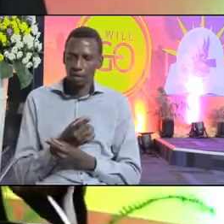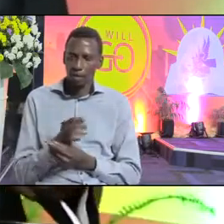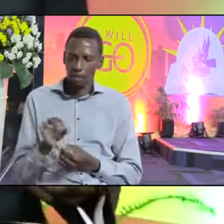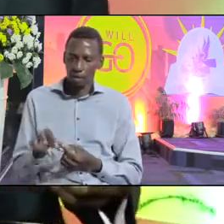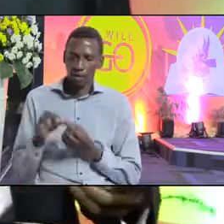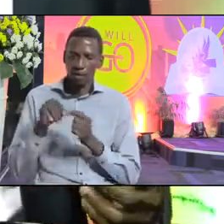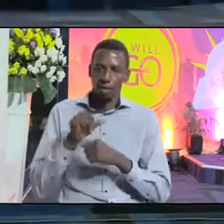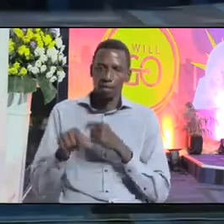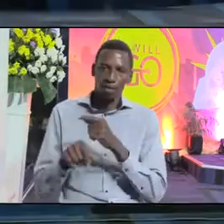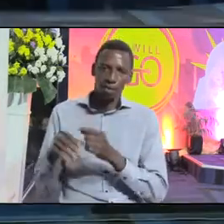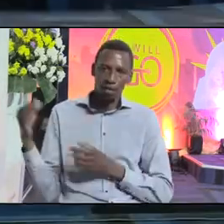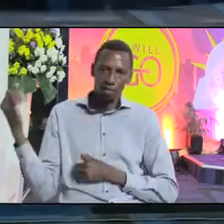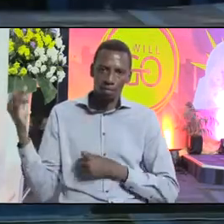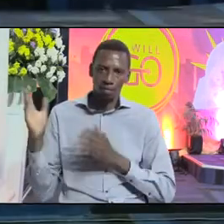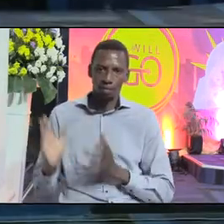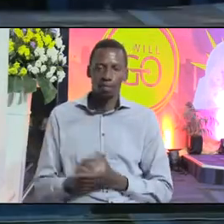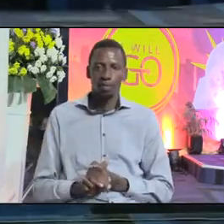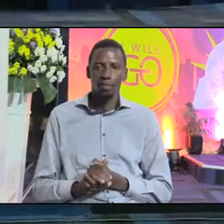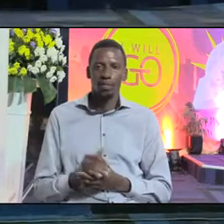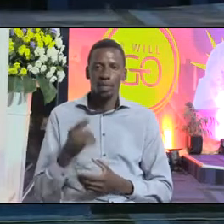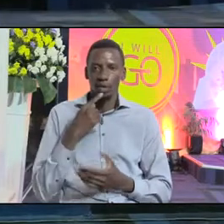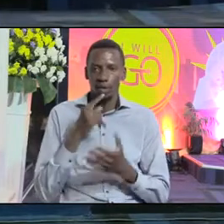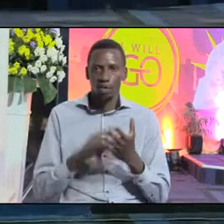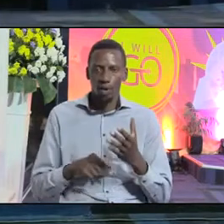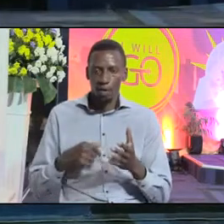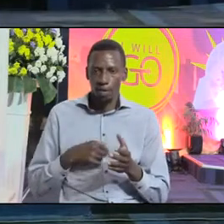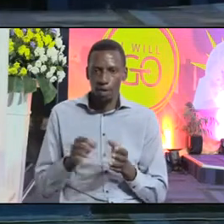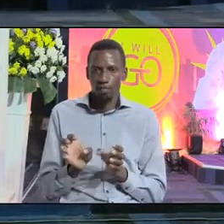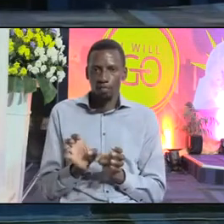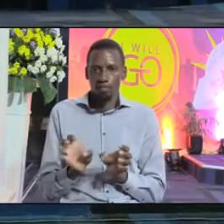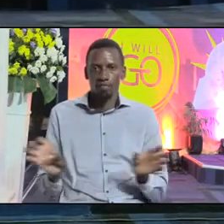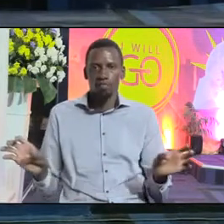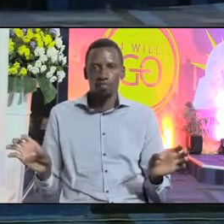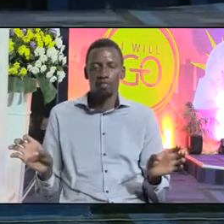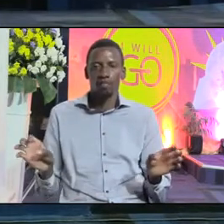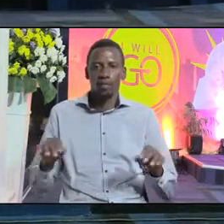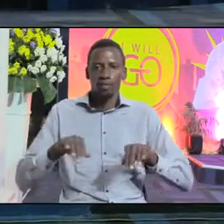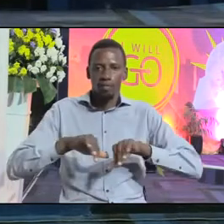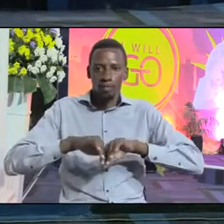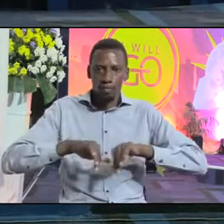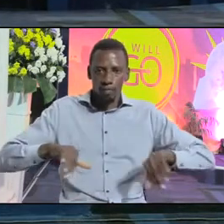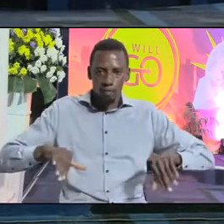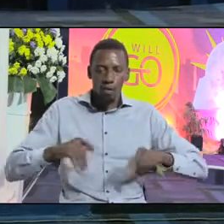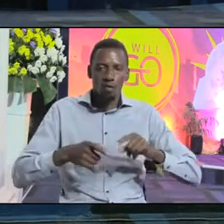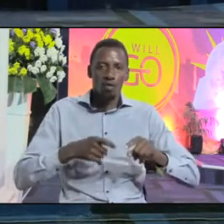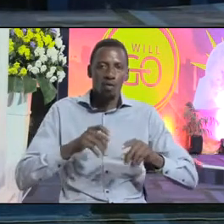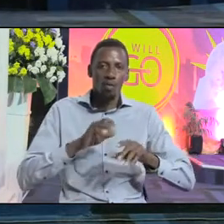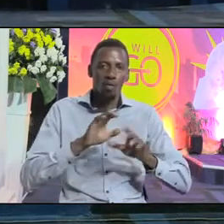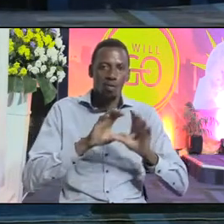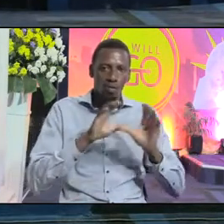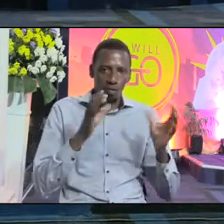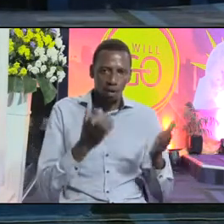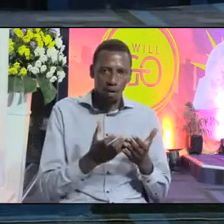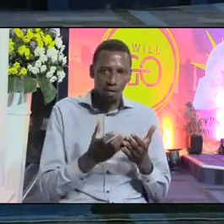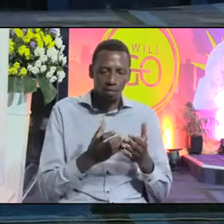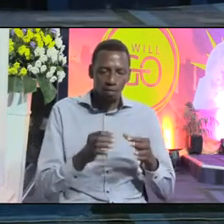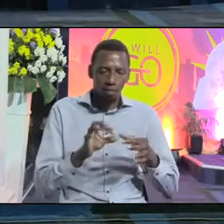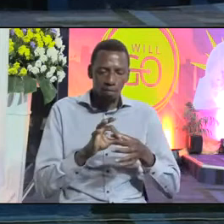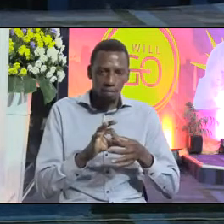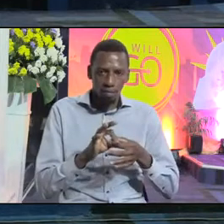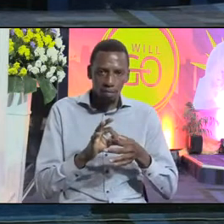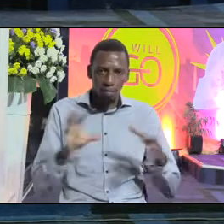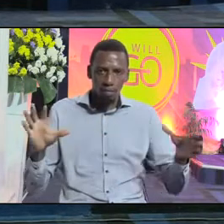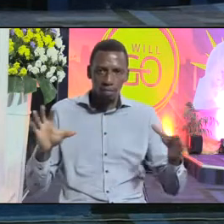peculiar about this preacher. He says, I am separated. I'm set apart from the world. I'm disassociated from